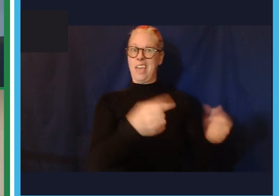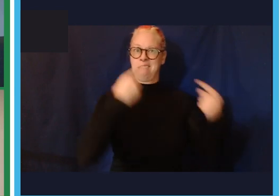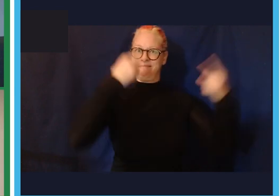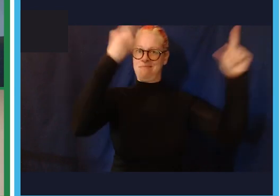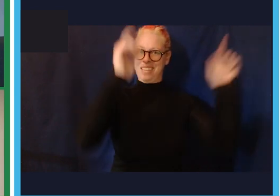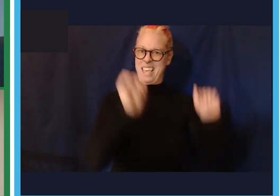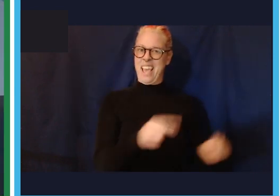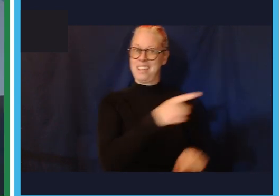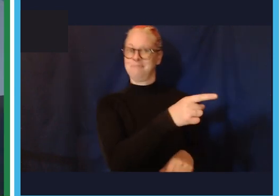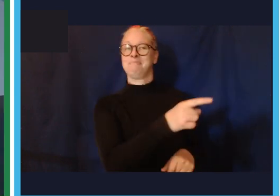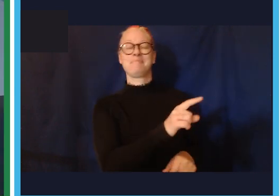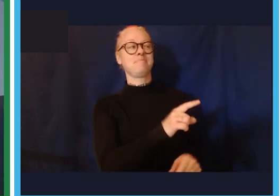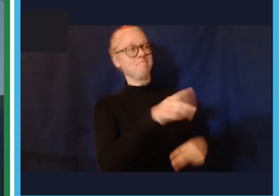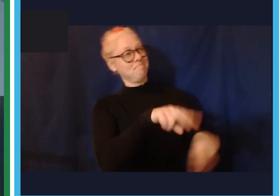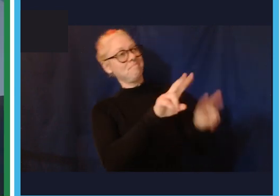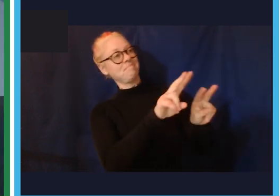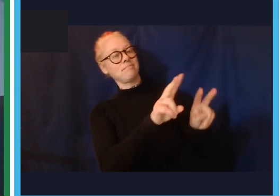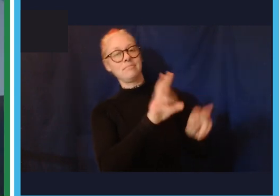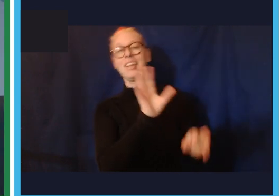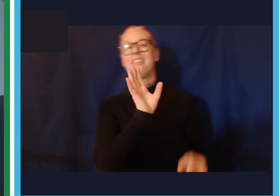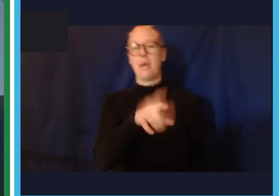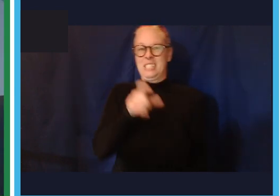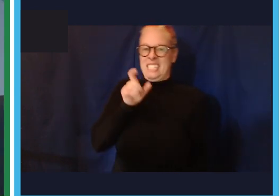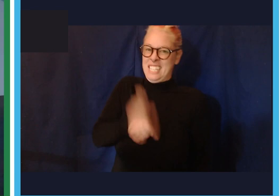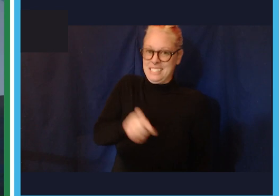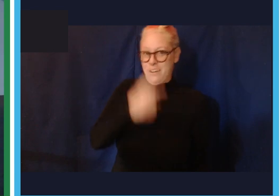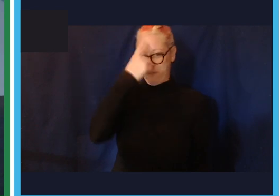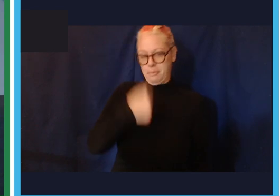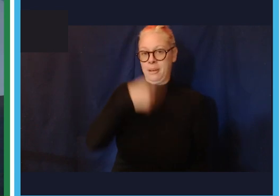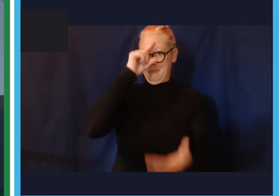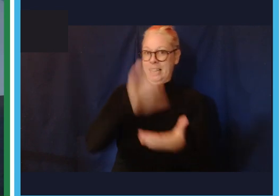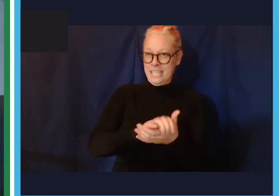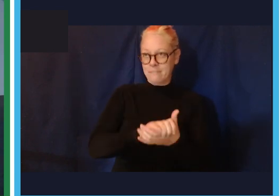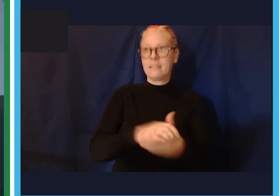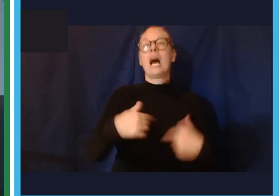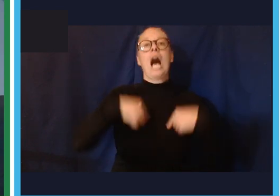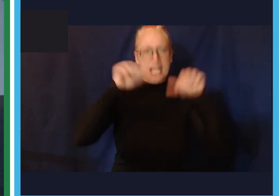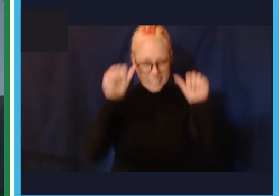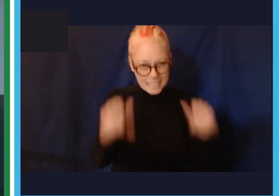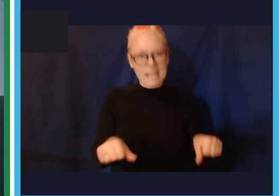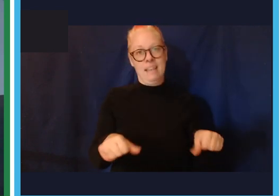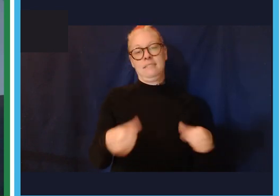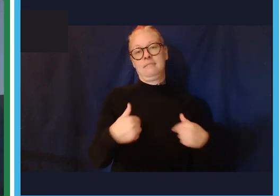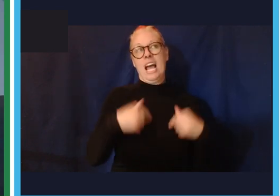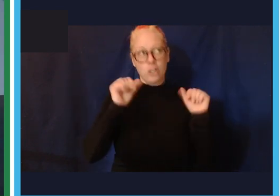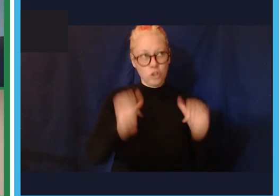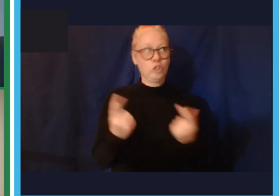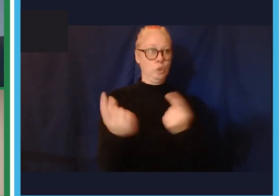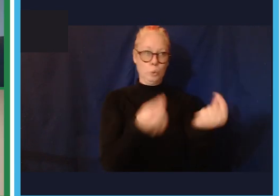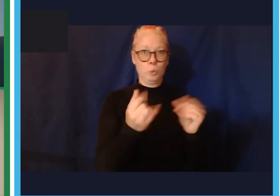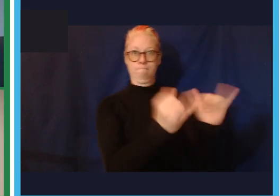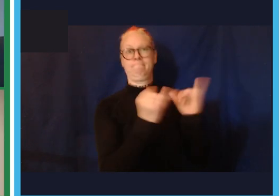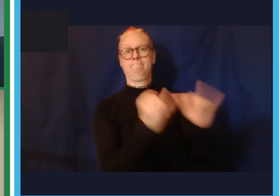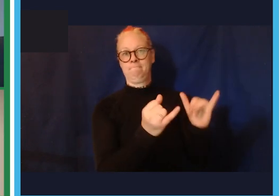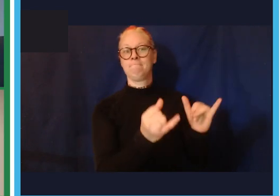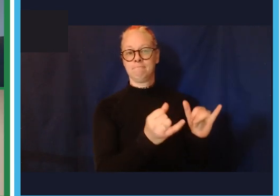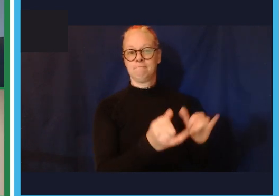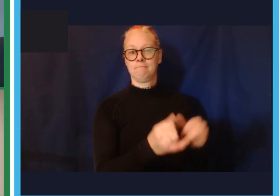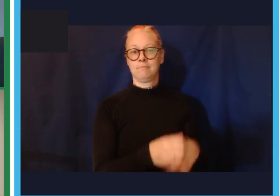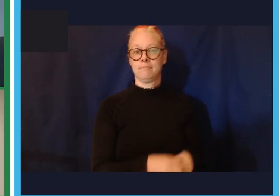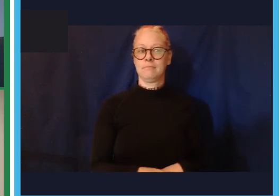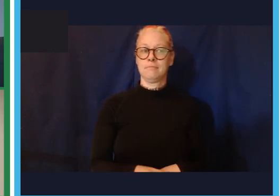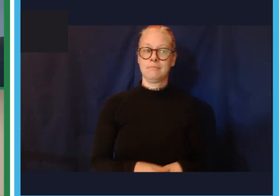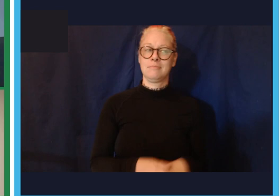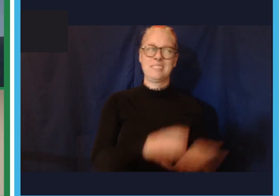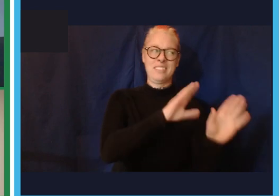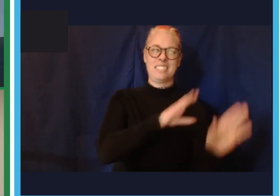Fantastic. I just want to add, it's a very competitive program too. So both of them should be very, very proud, like